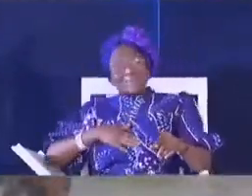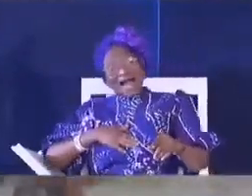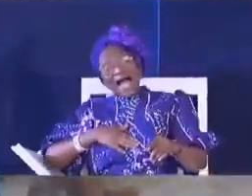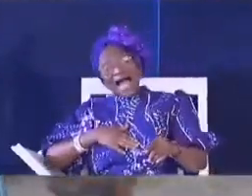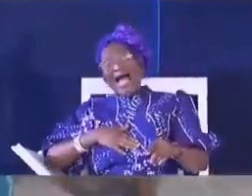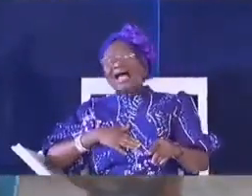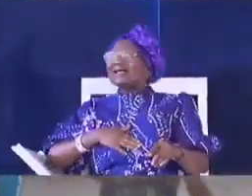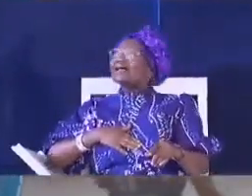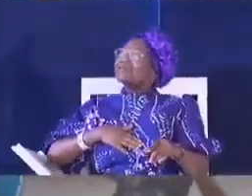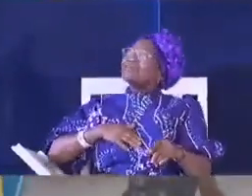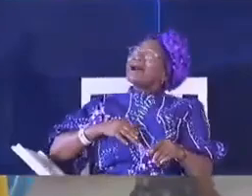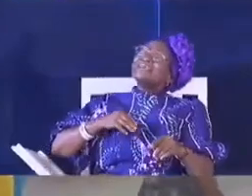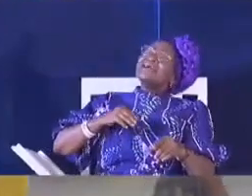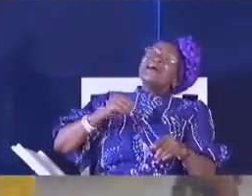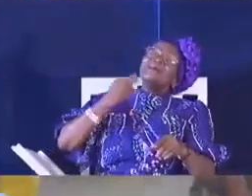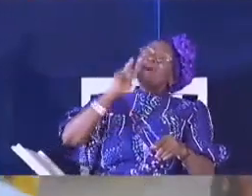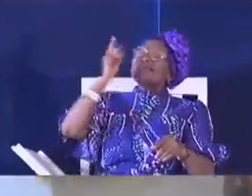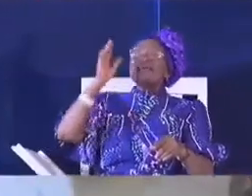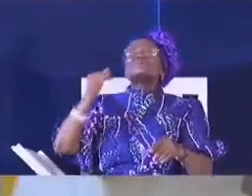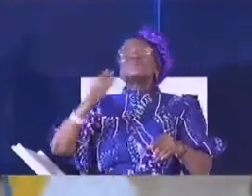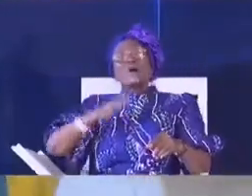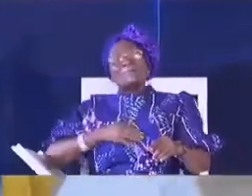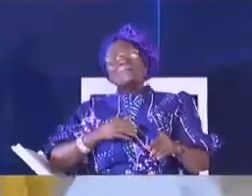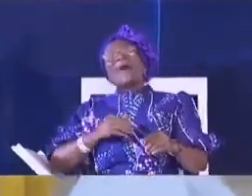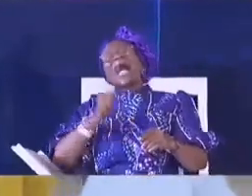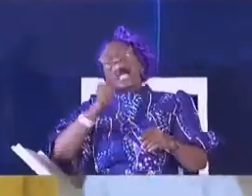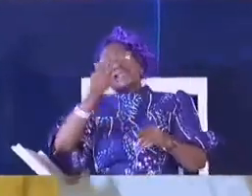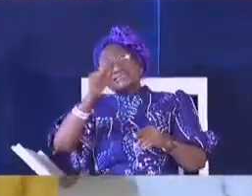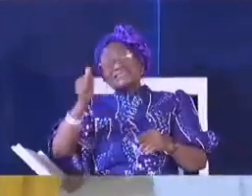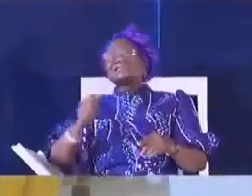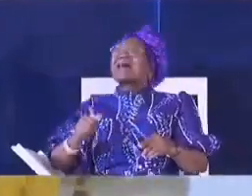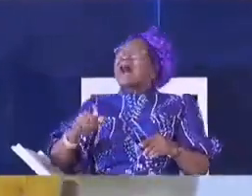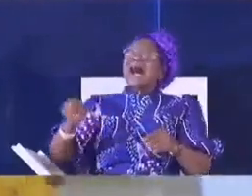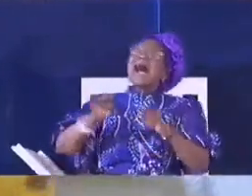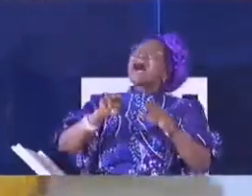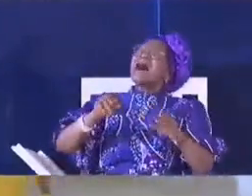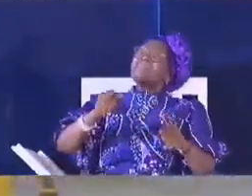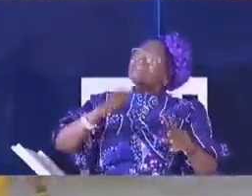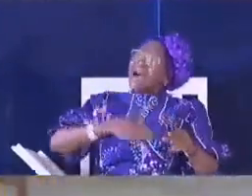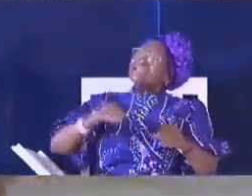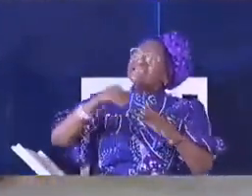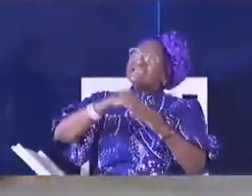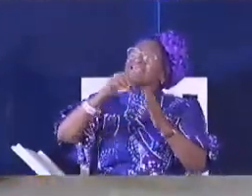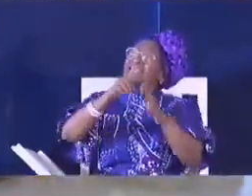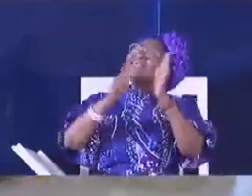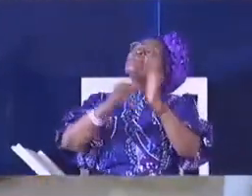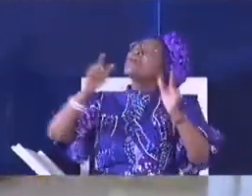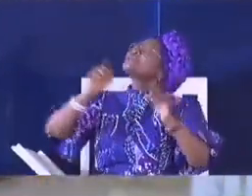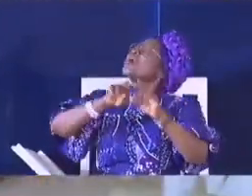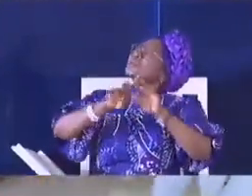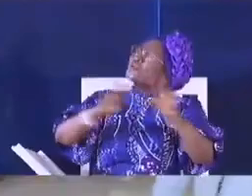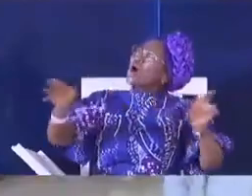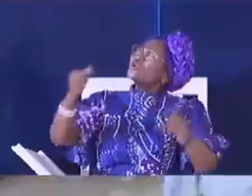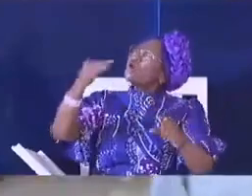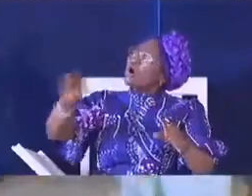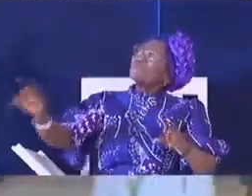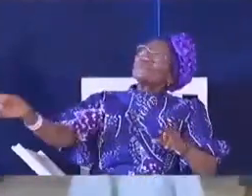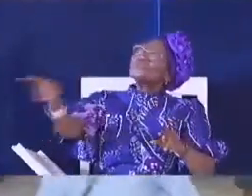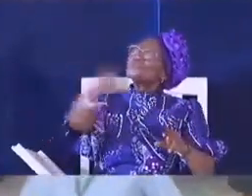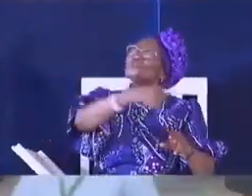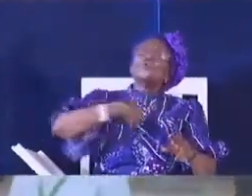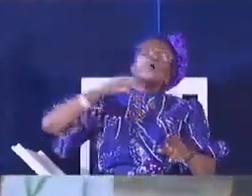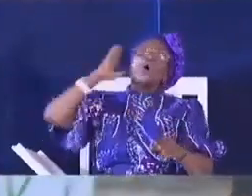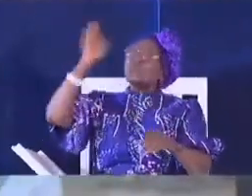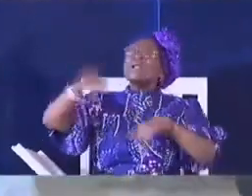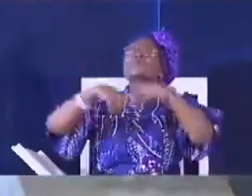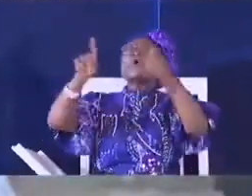my nephews, my cousins, my nieces, my in-laws, none of you will go to hell. I